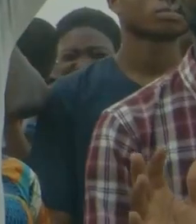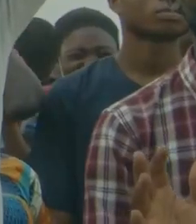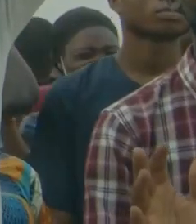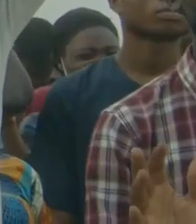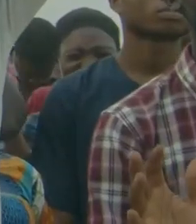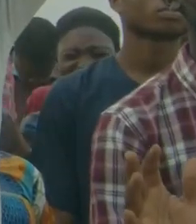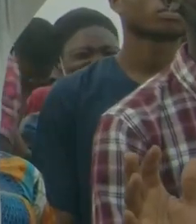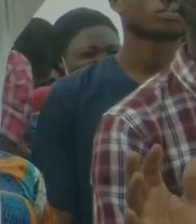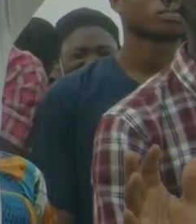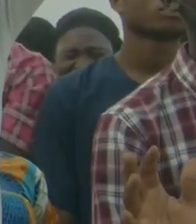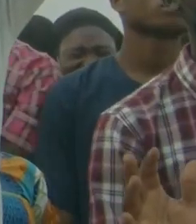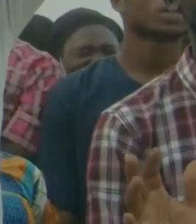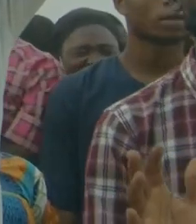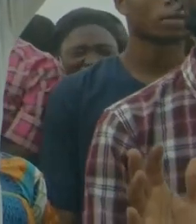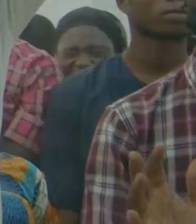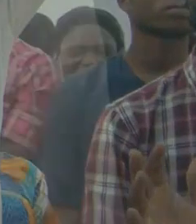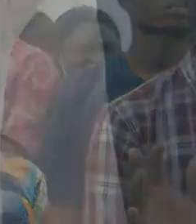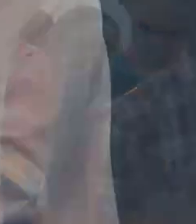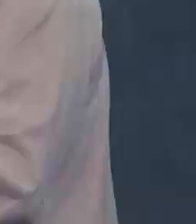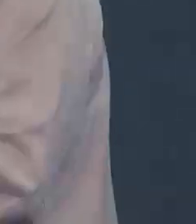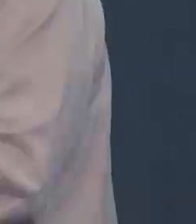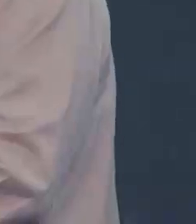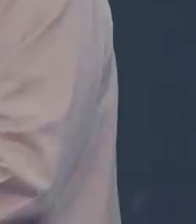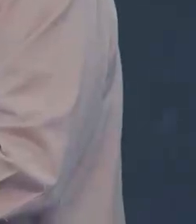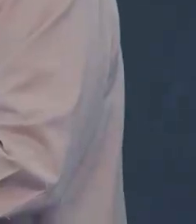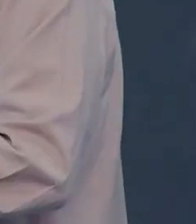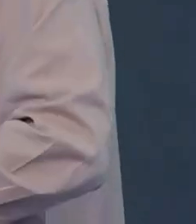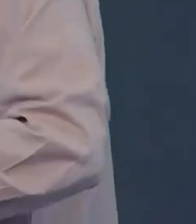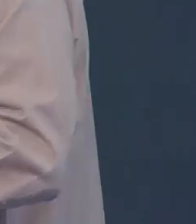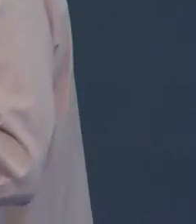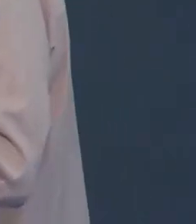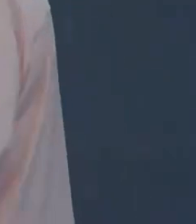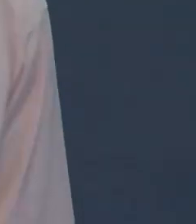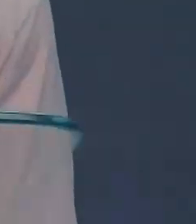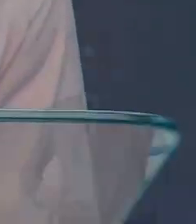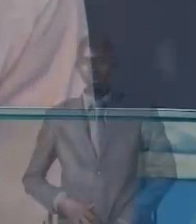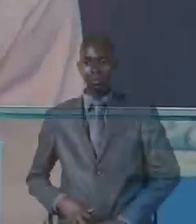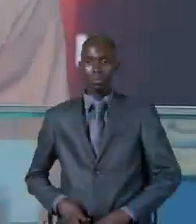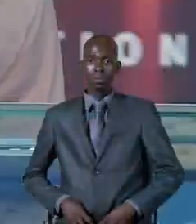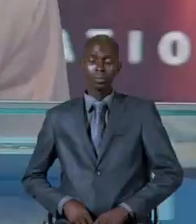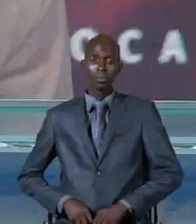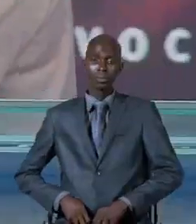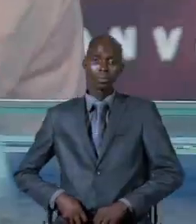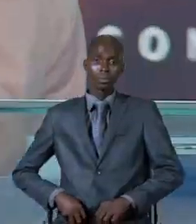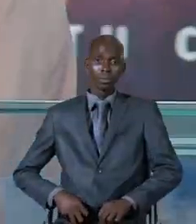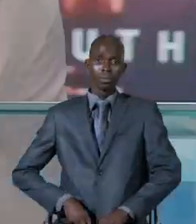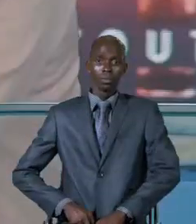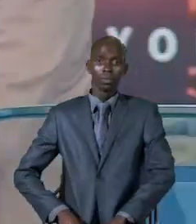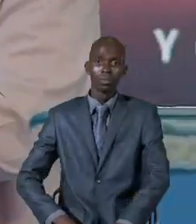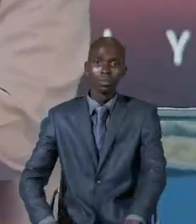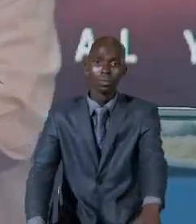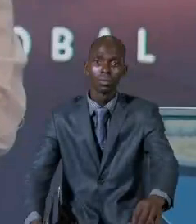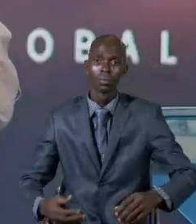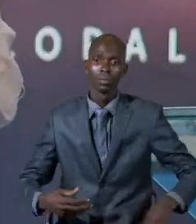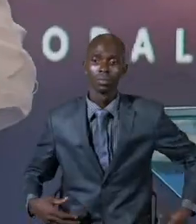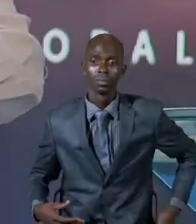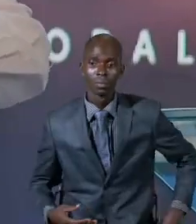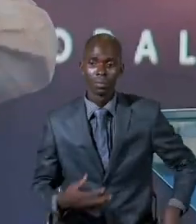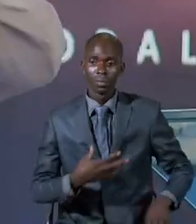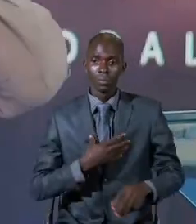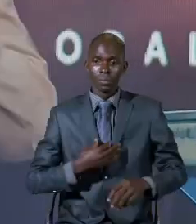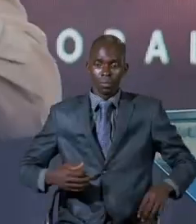lift them up, you move them up, and they come to a miracle place in life